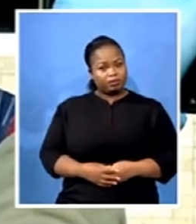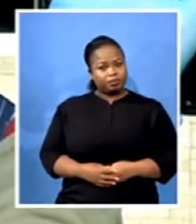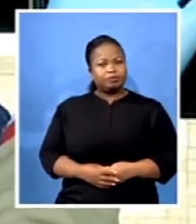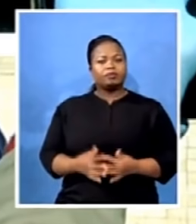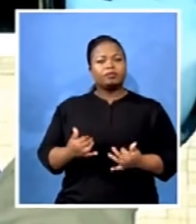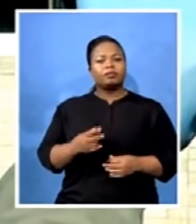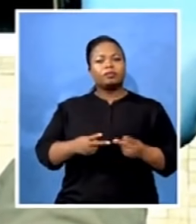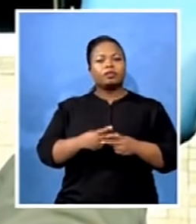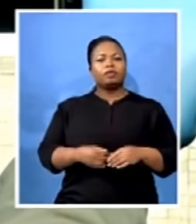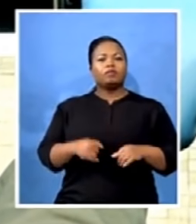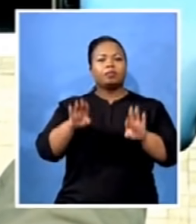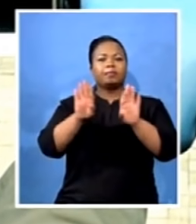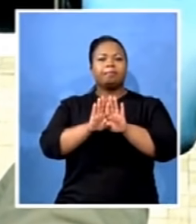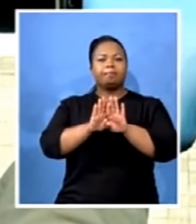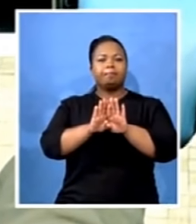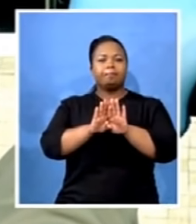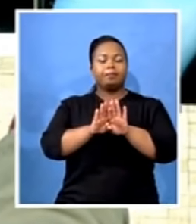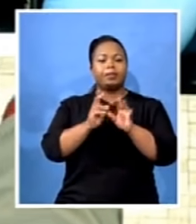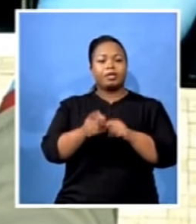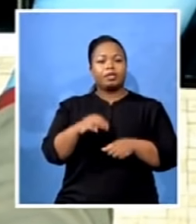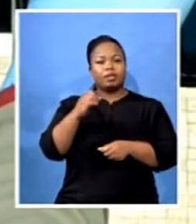and the Gautrain service is back